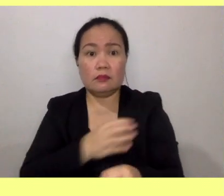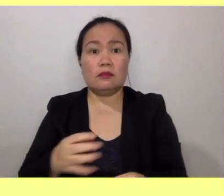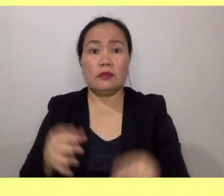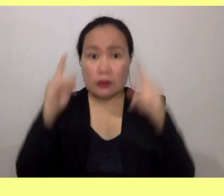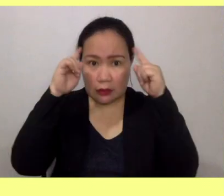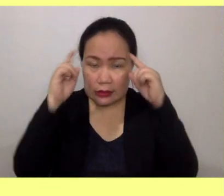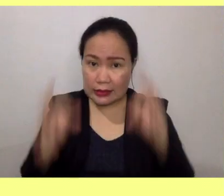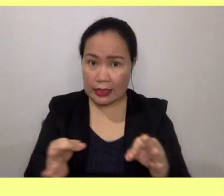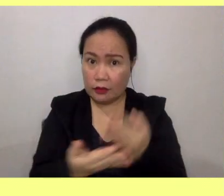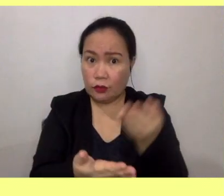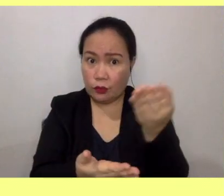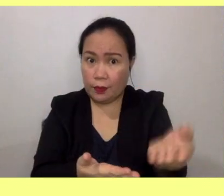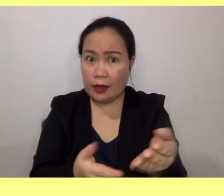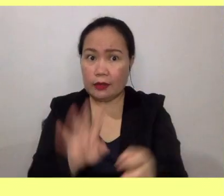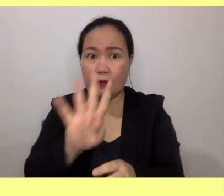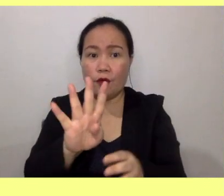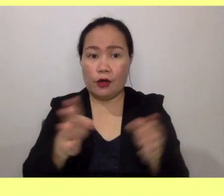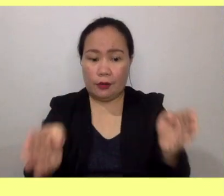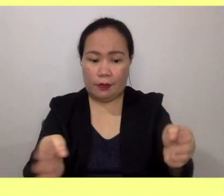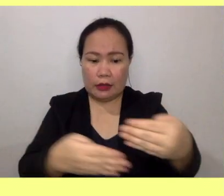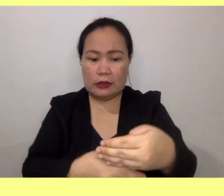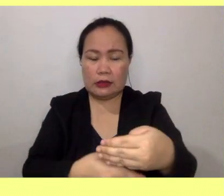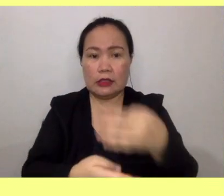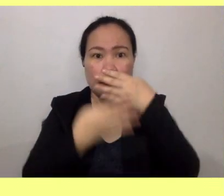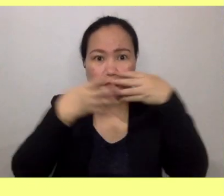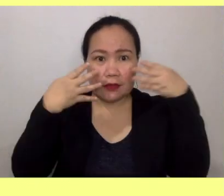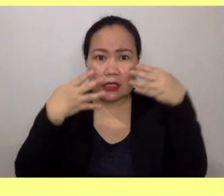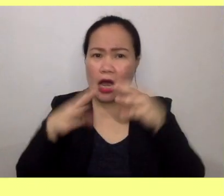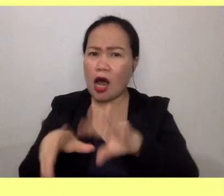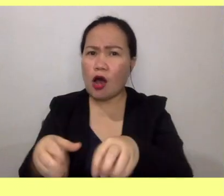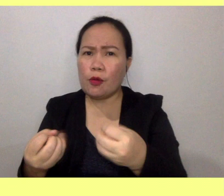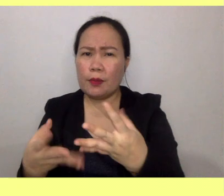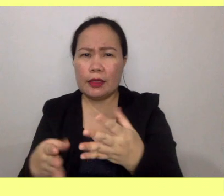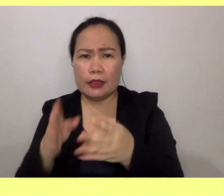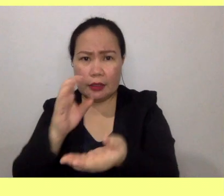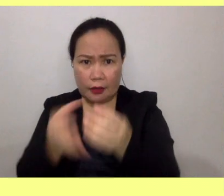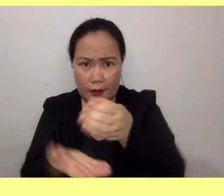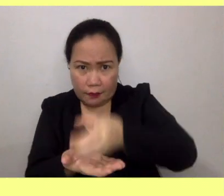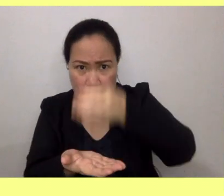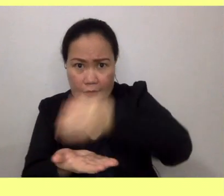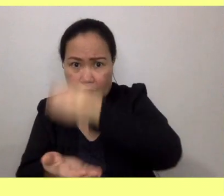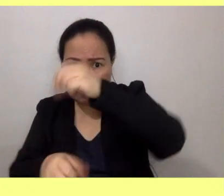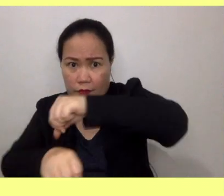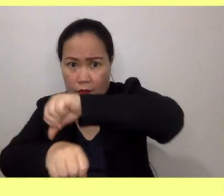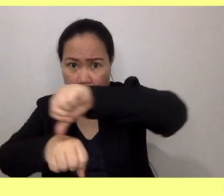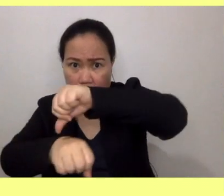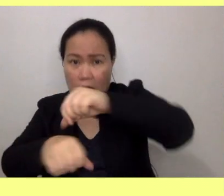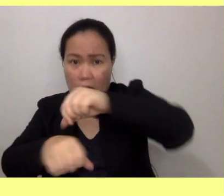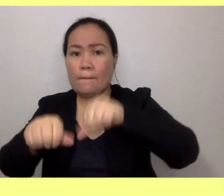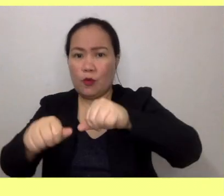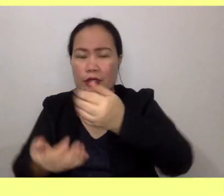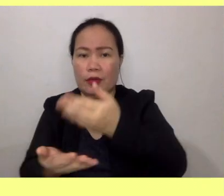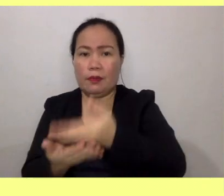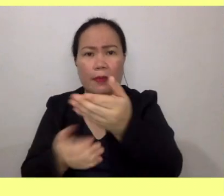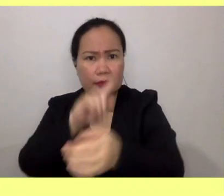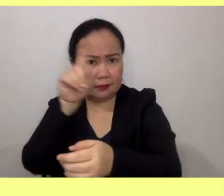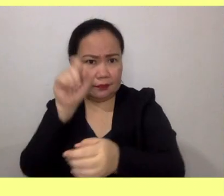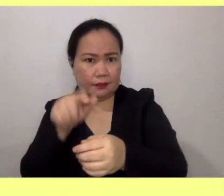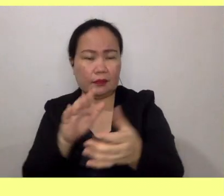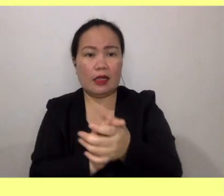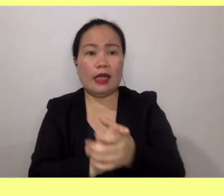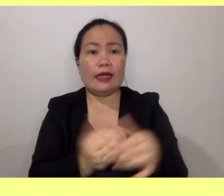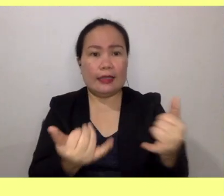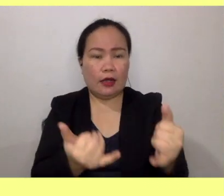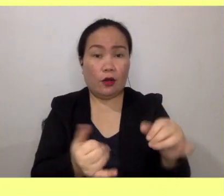the clinic opted to buy 4 boxes of face masks, how many bottles of alcohol can be purchased? Now, this